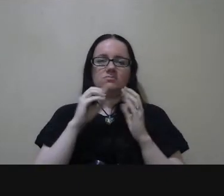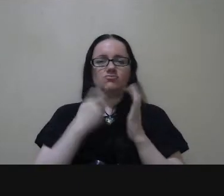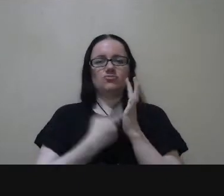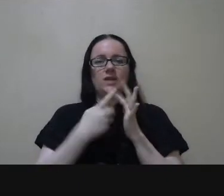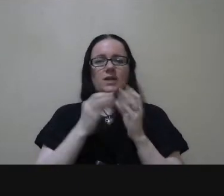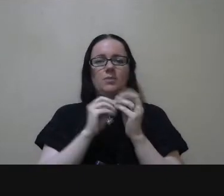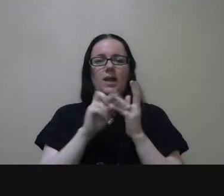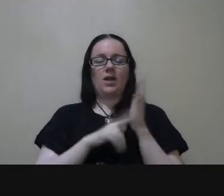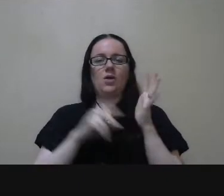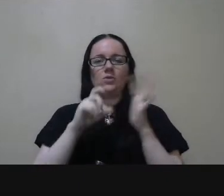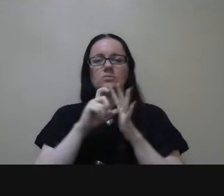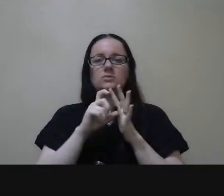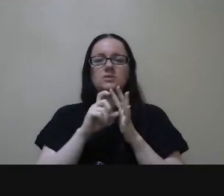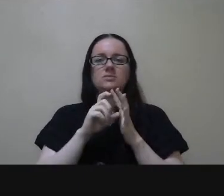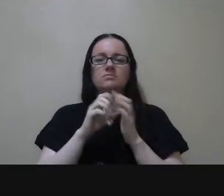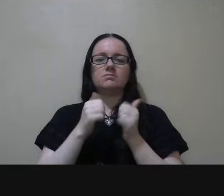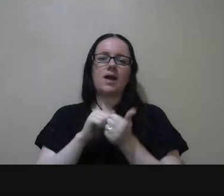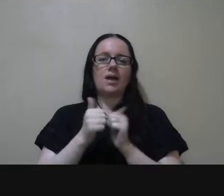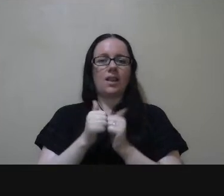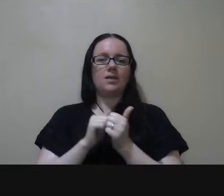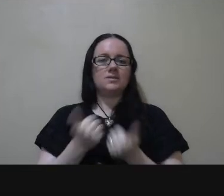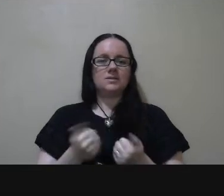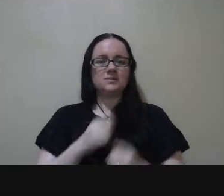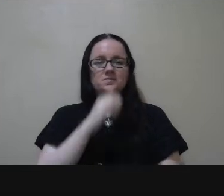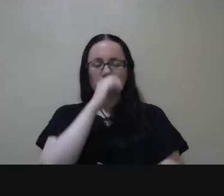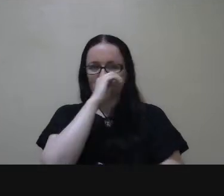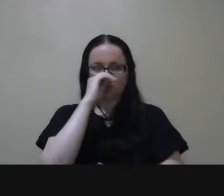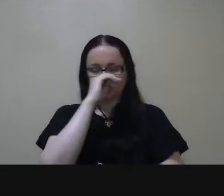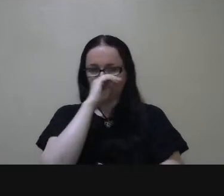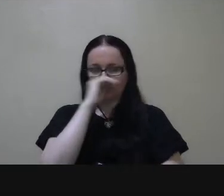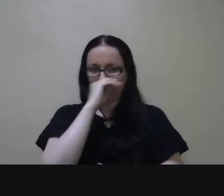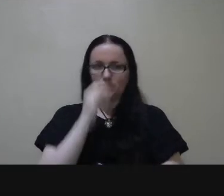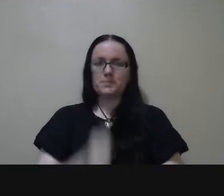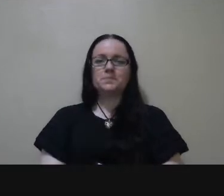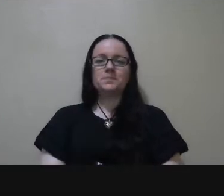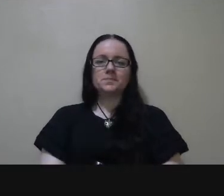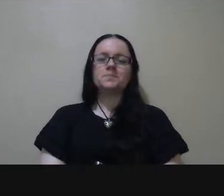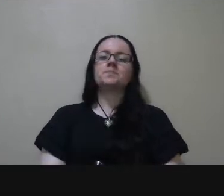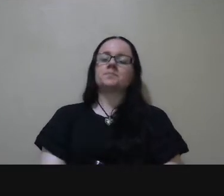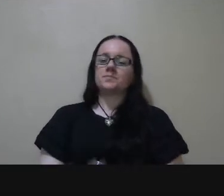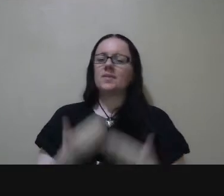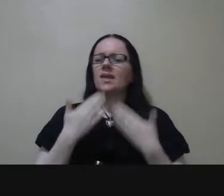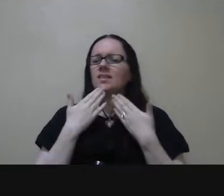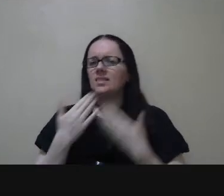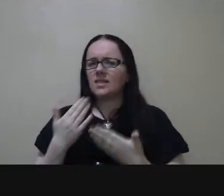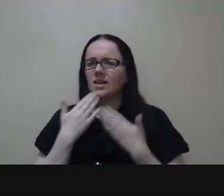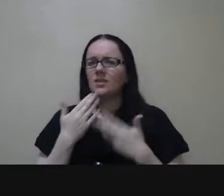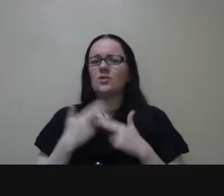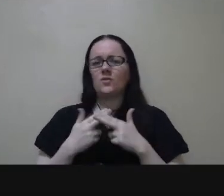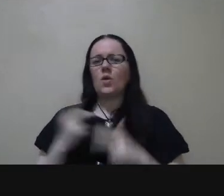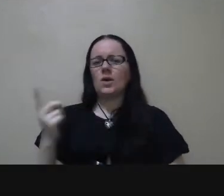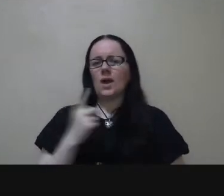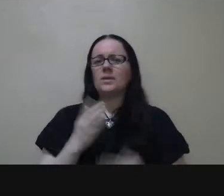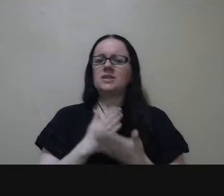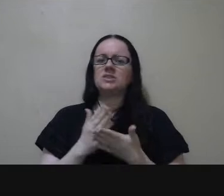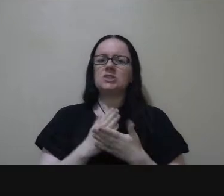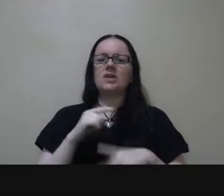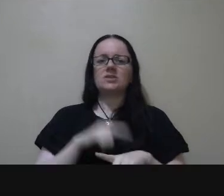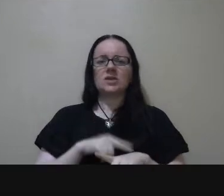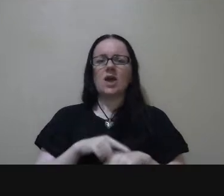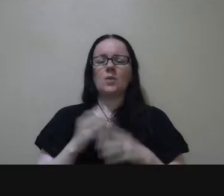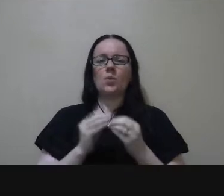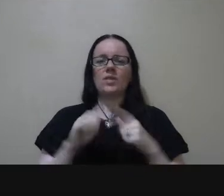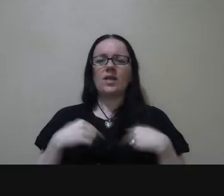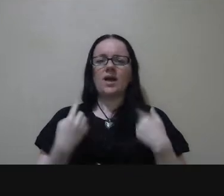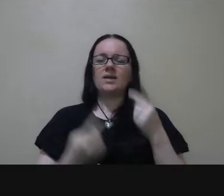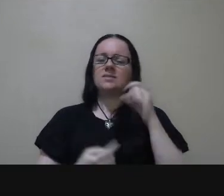partners. No, look, thank you so much for coming in and sharing time with us. I think, again, we should have another separate online event where you